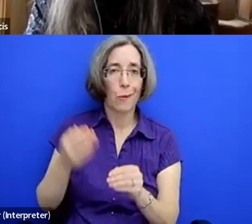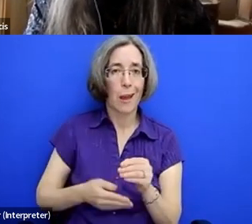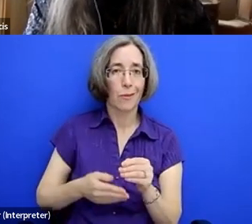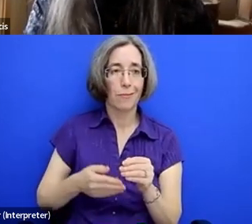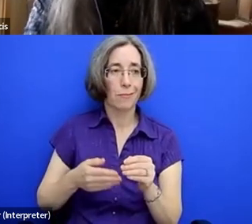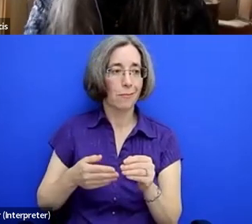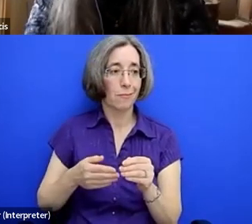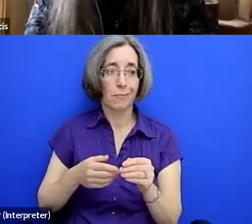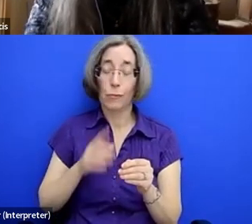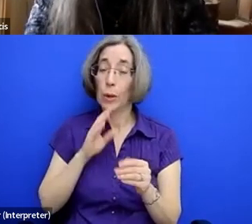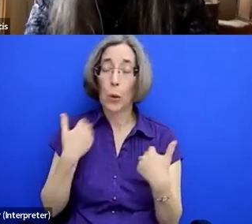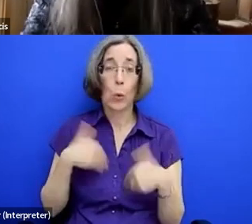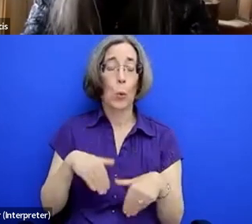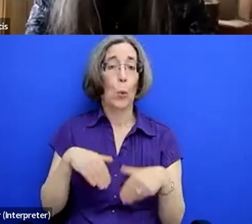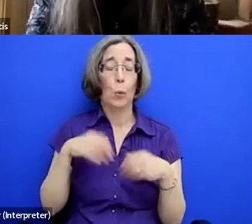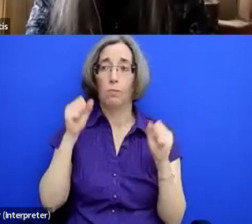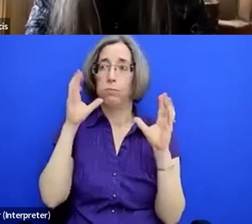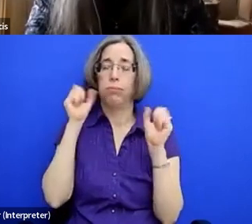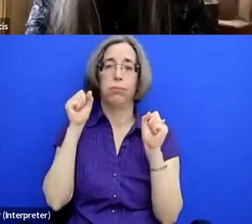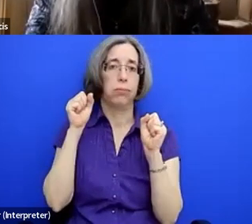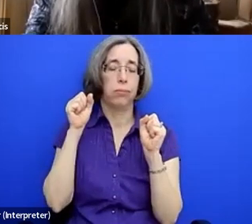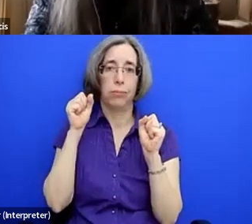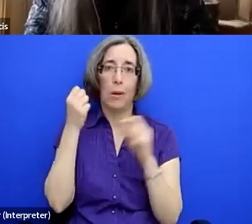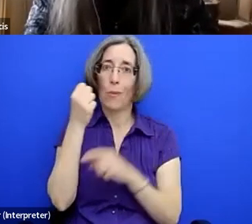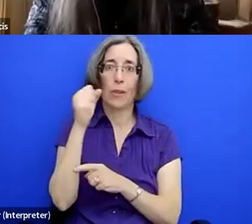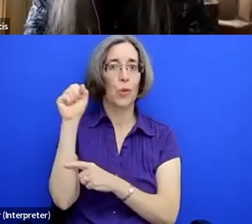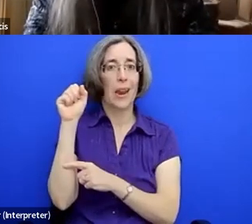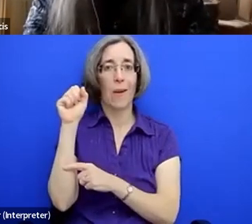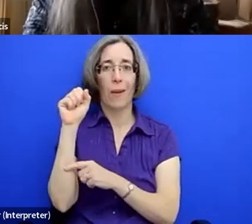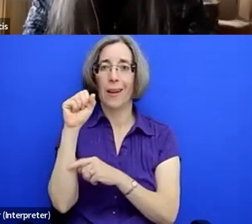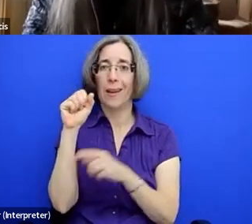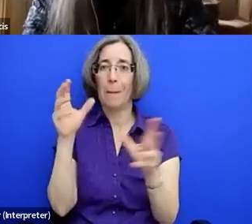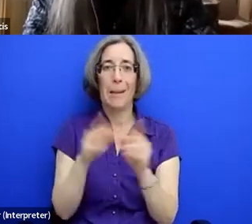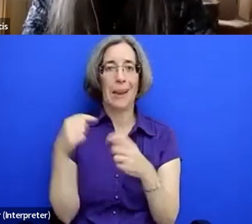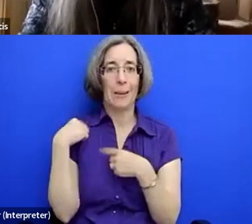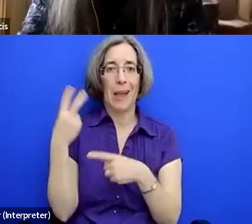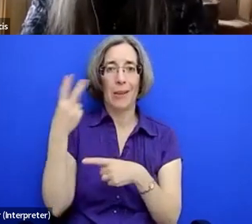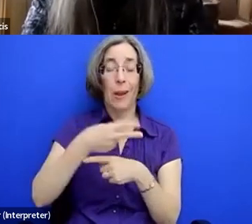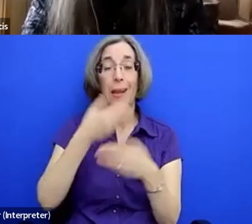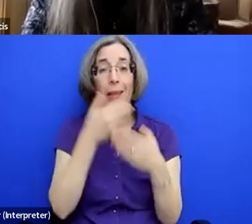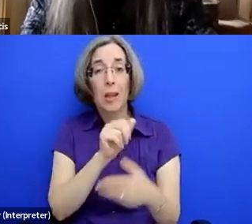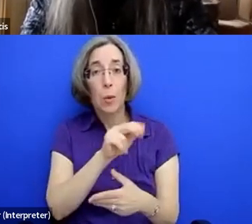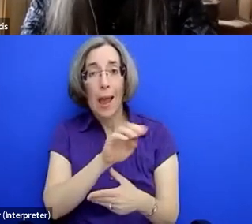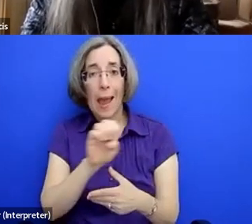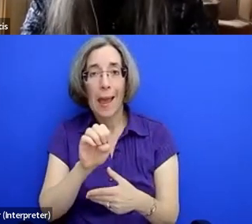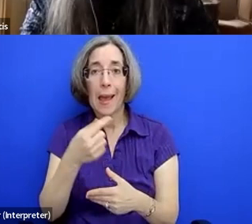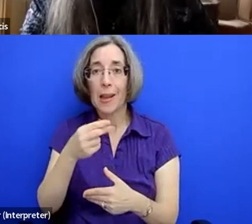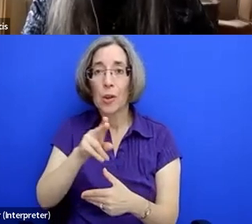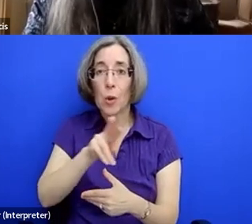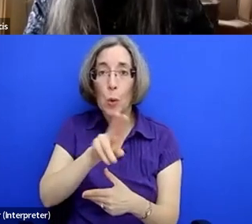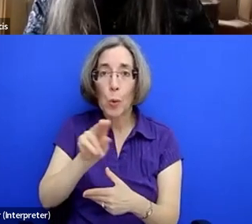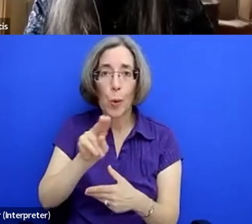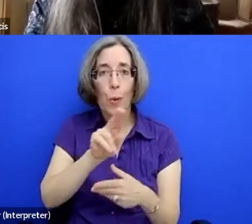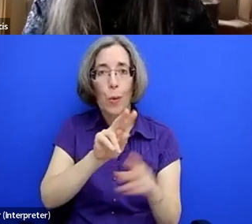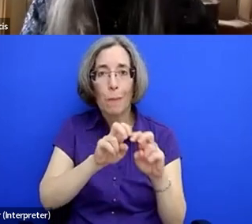think, a revolutionary gathering over the last 2 days. So thank you, Anne. Thank you, Guru panel participants.